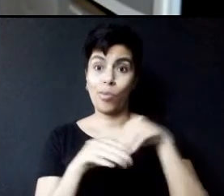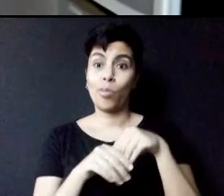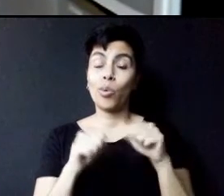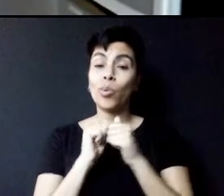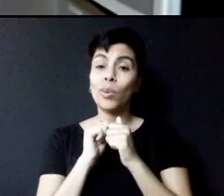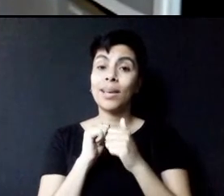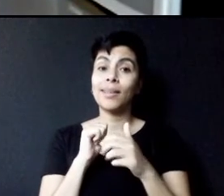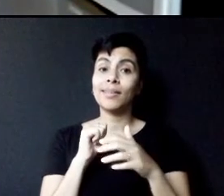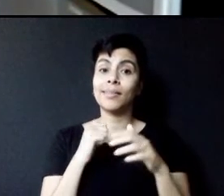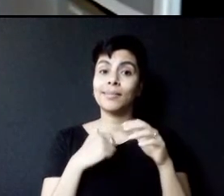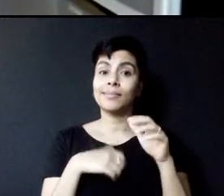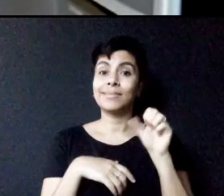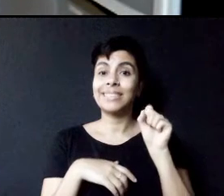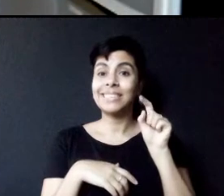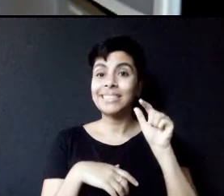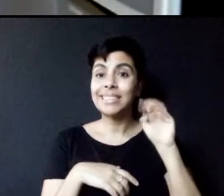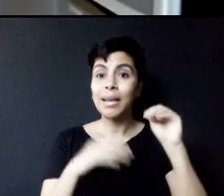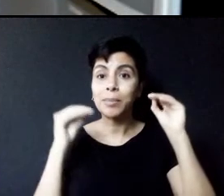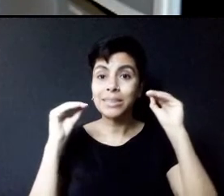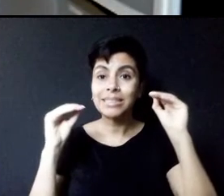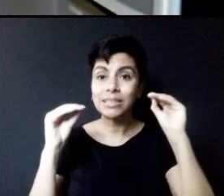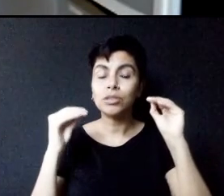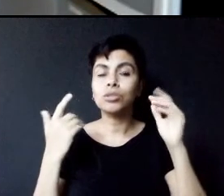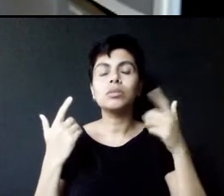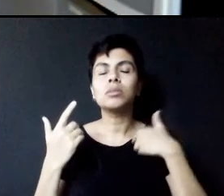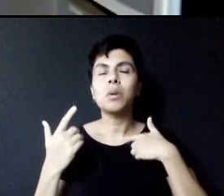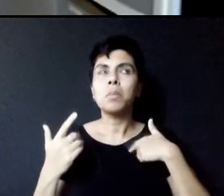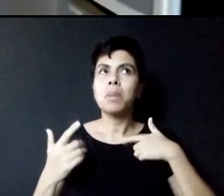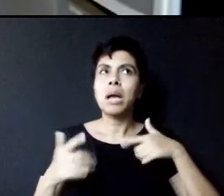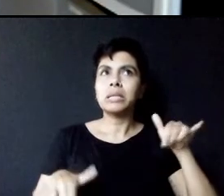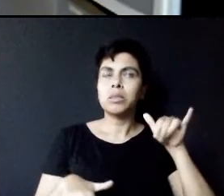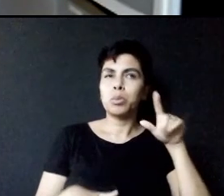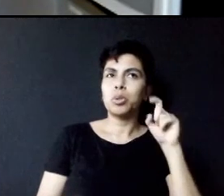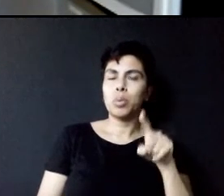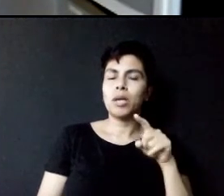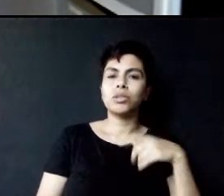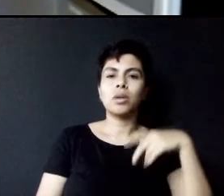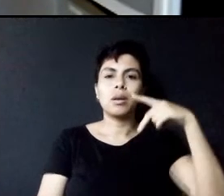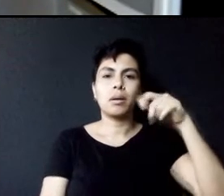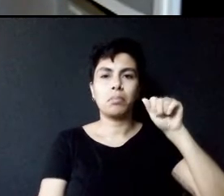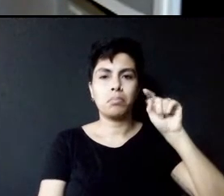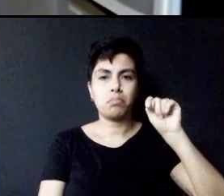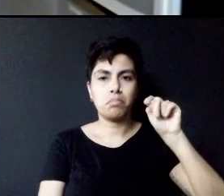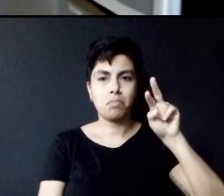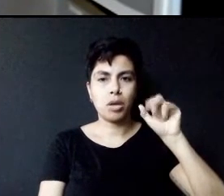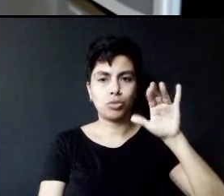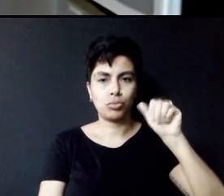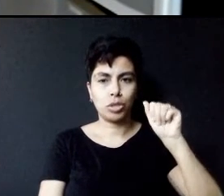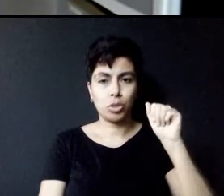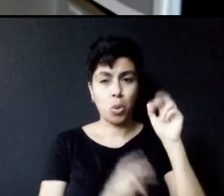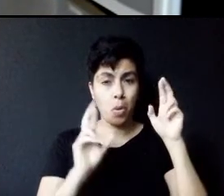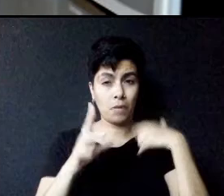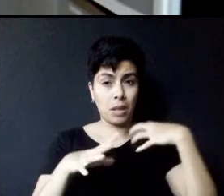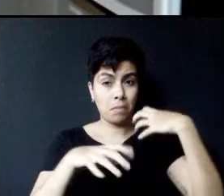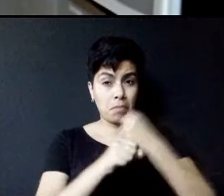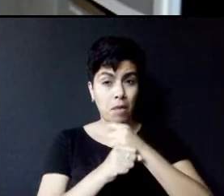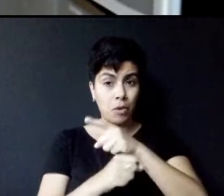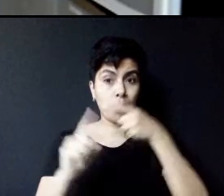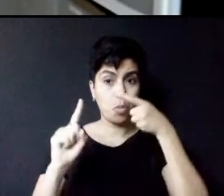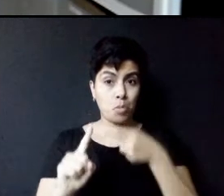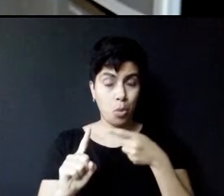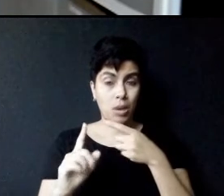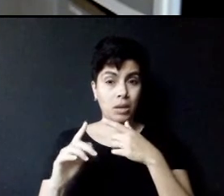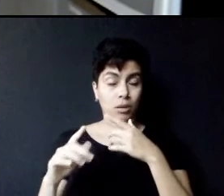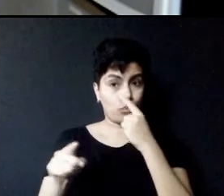with STEM teachings? And this, I had a kind of a similar question. So, and Patricia, hopefully I'm paraphrasing correctly here,